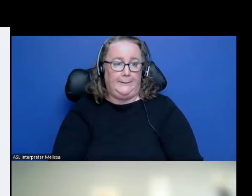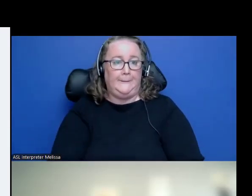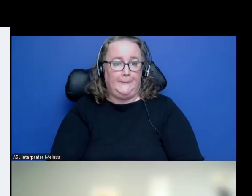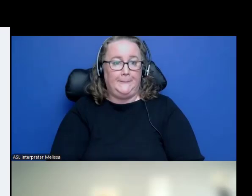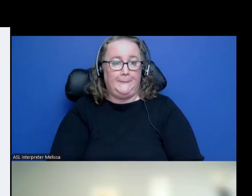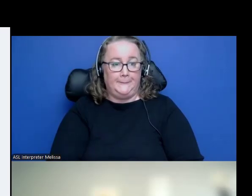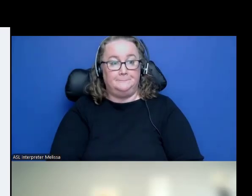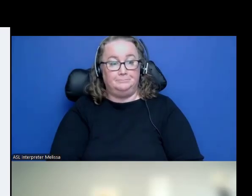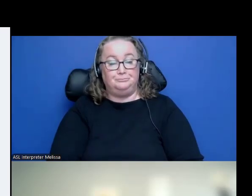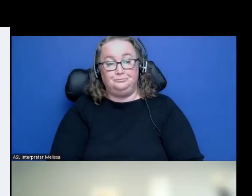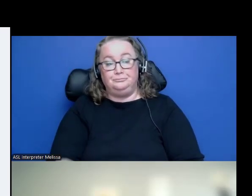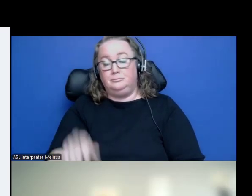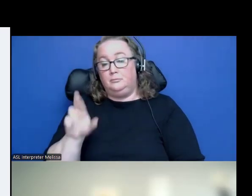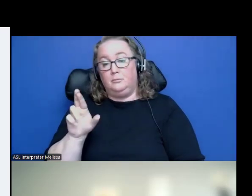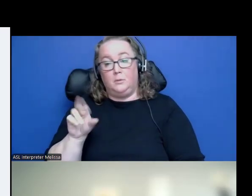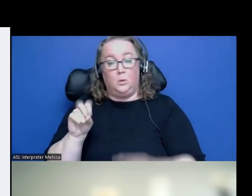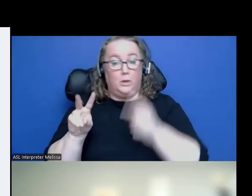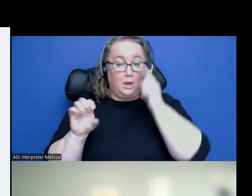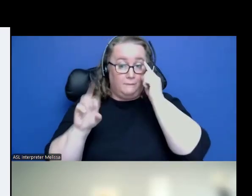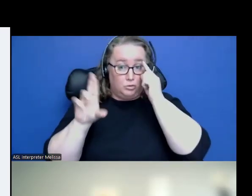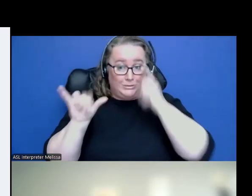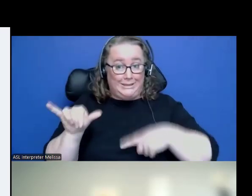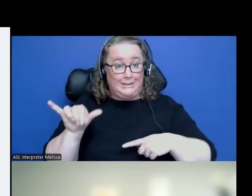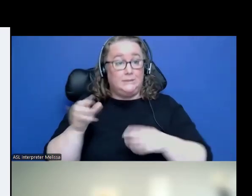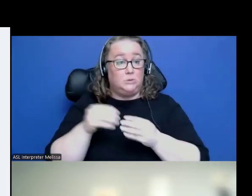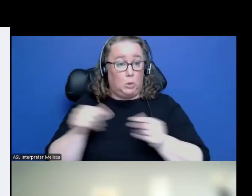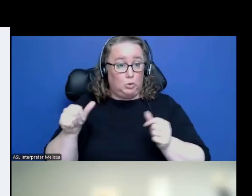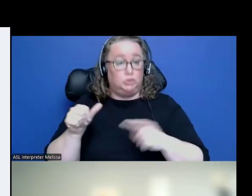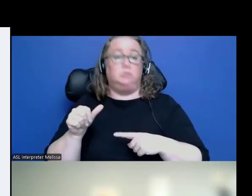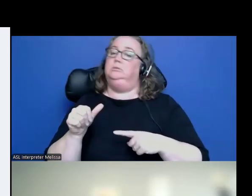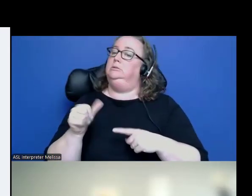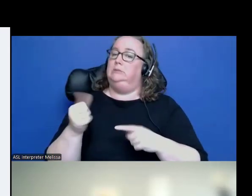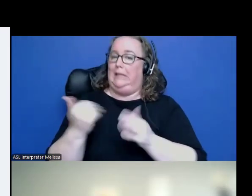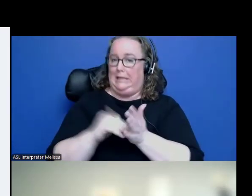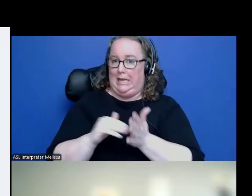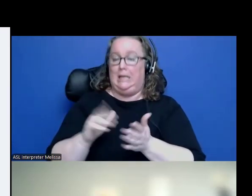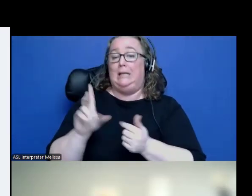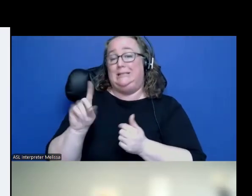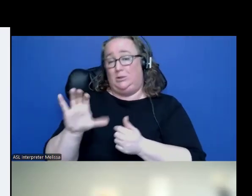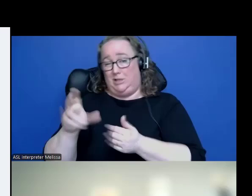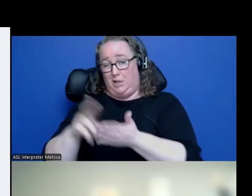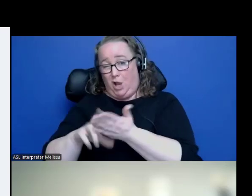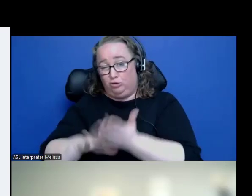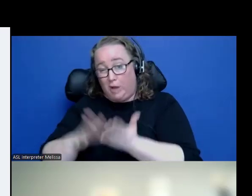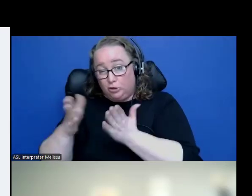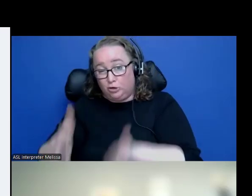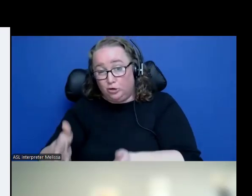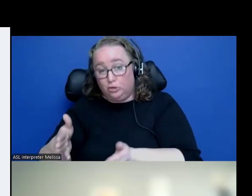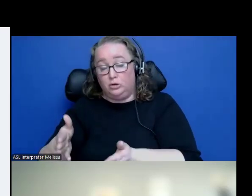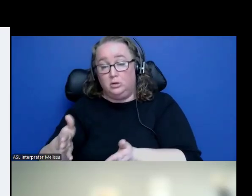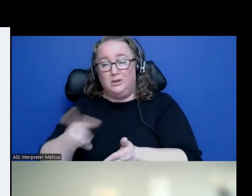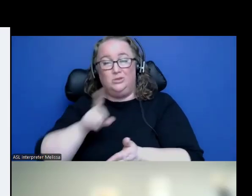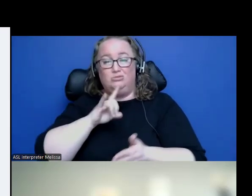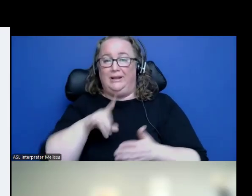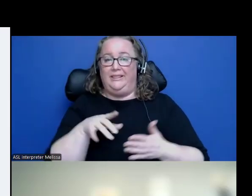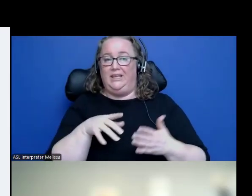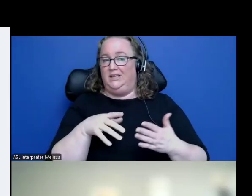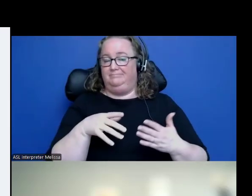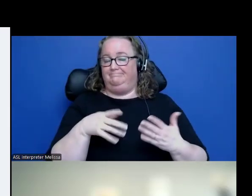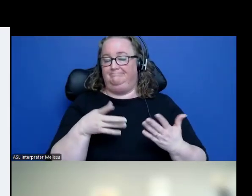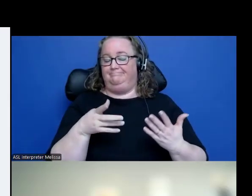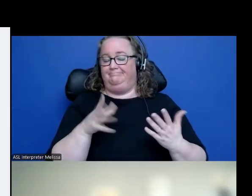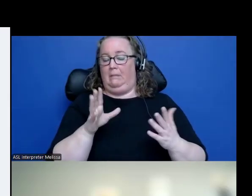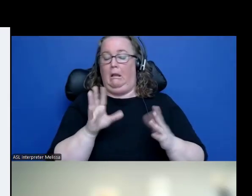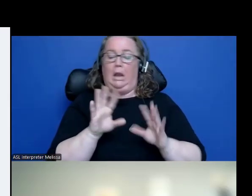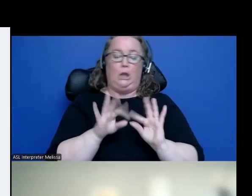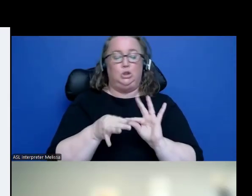Recovery Solutions, as DOC's contractor, has taken great liberties in interpreting the